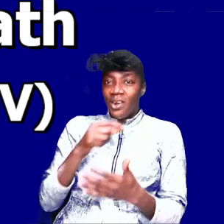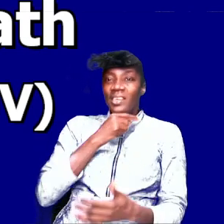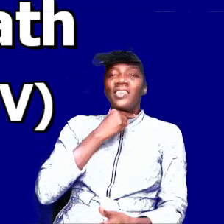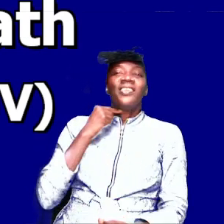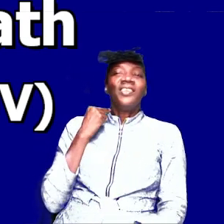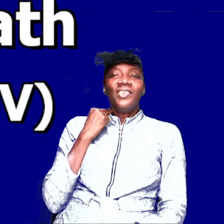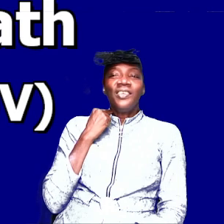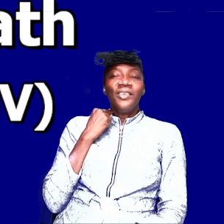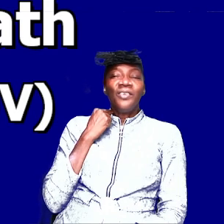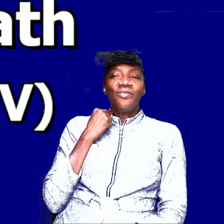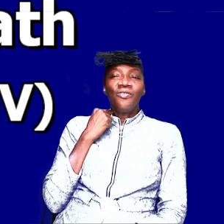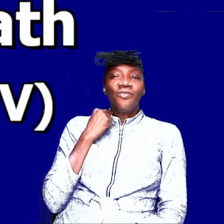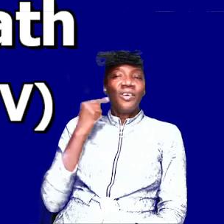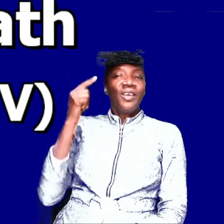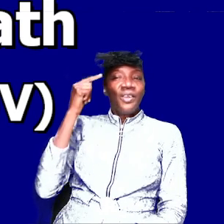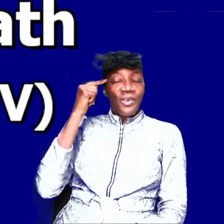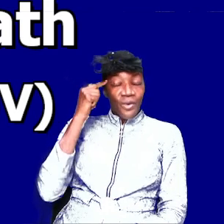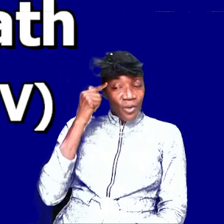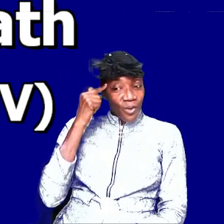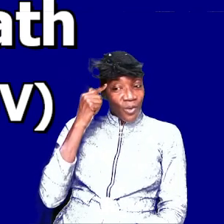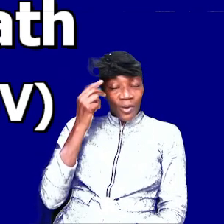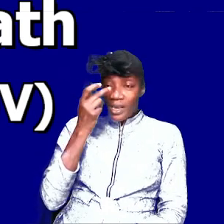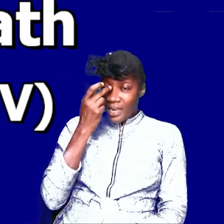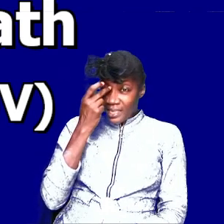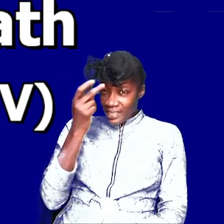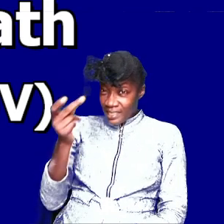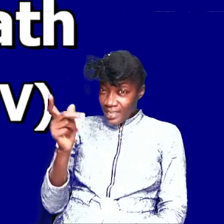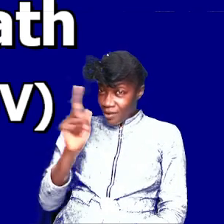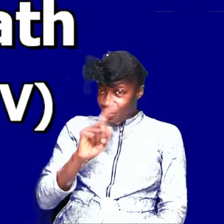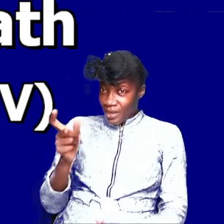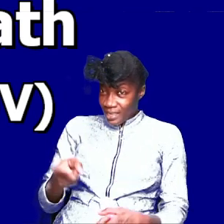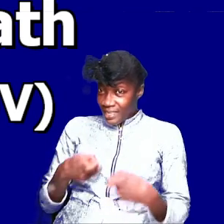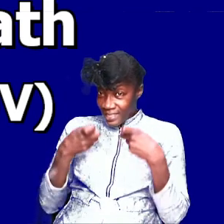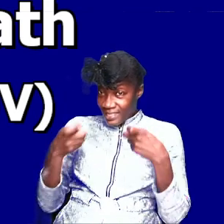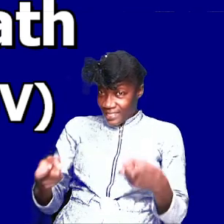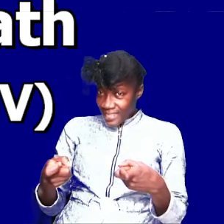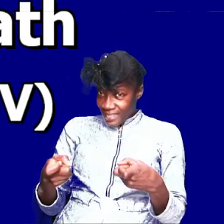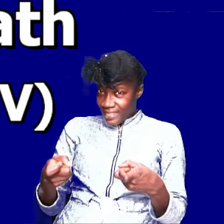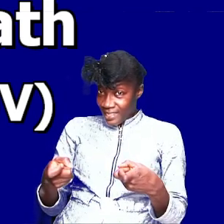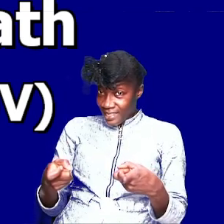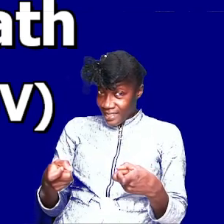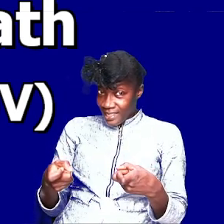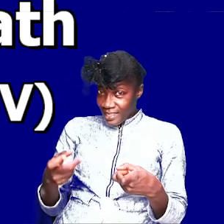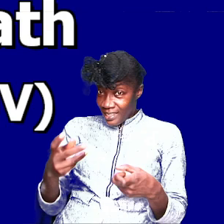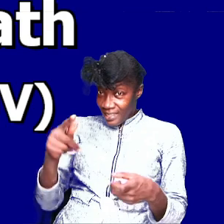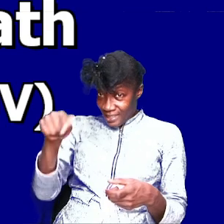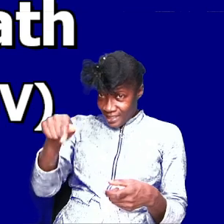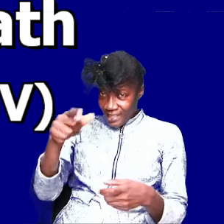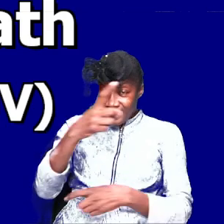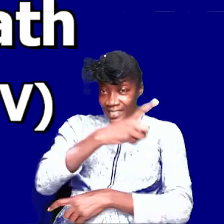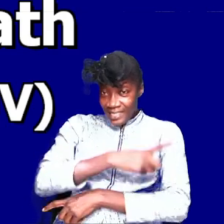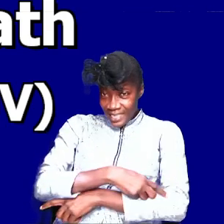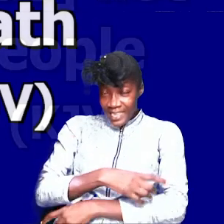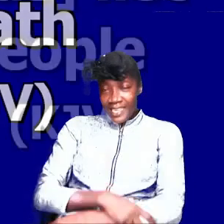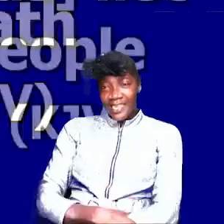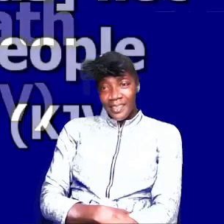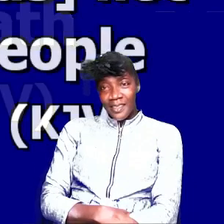of the people, and know and see wherein this sin had been this day. 39.